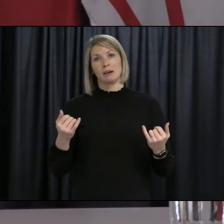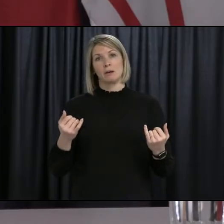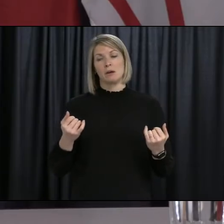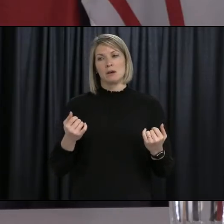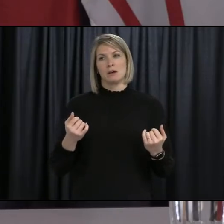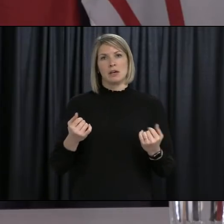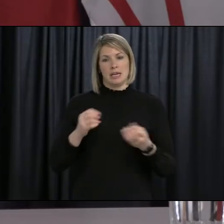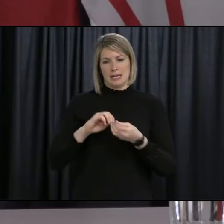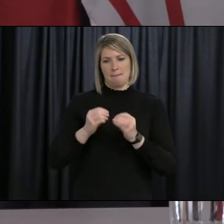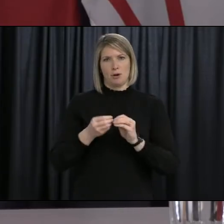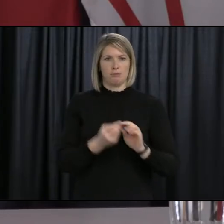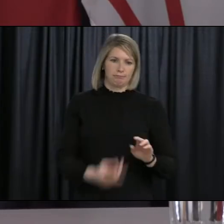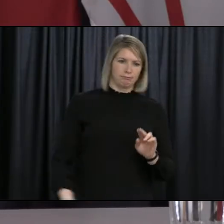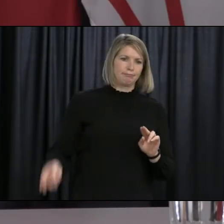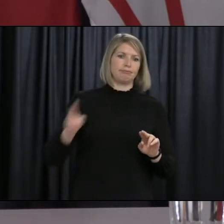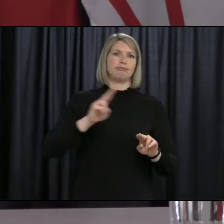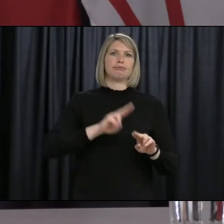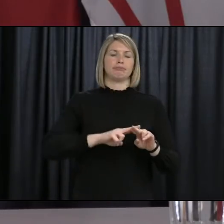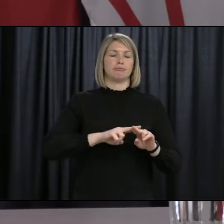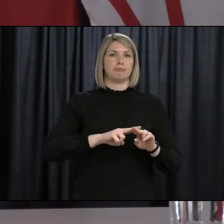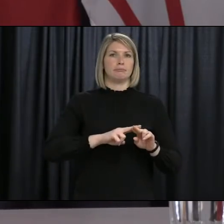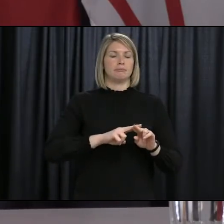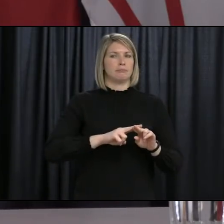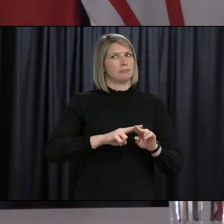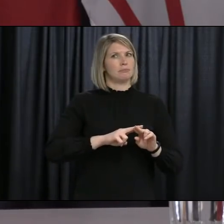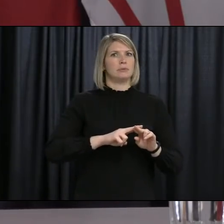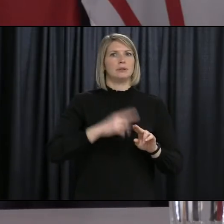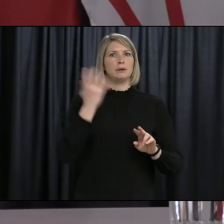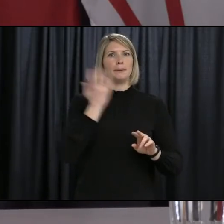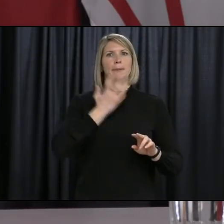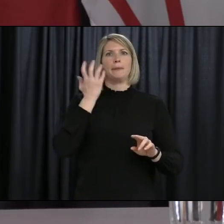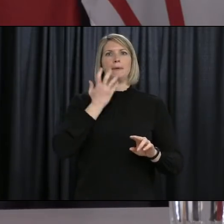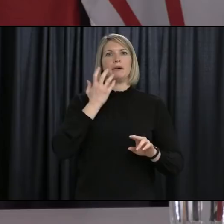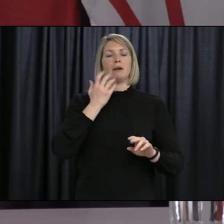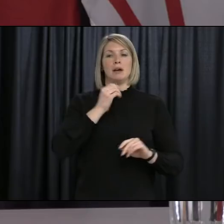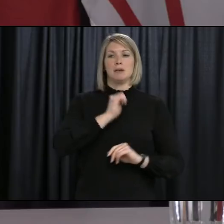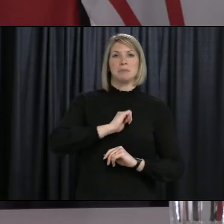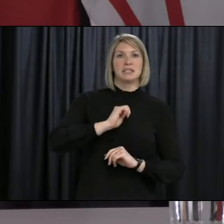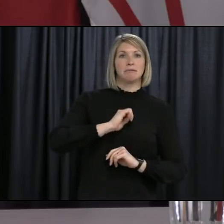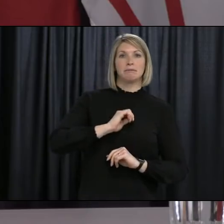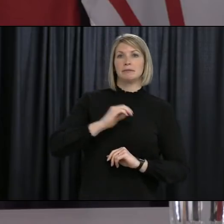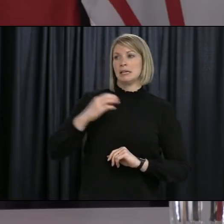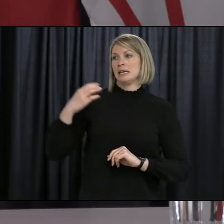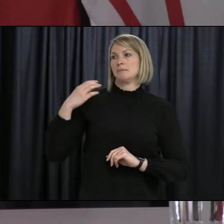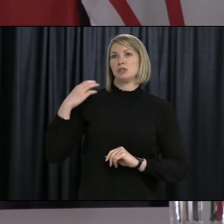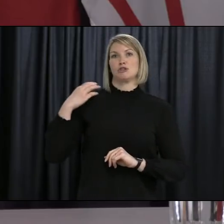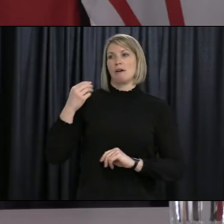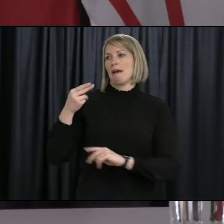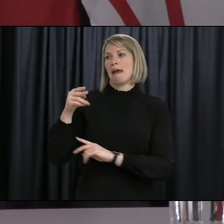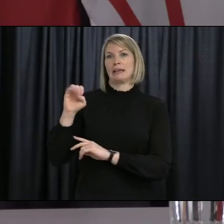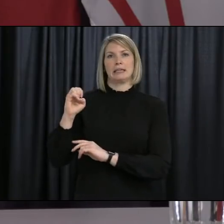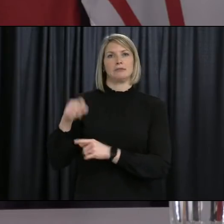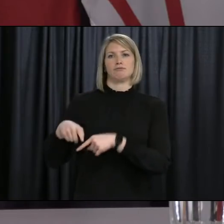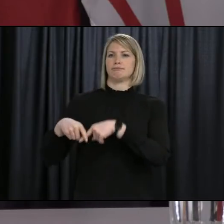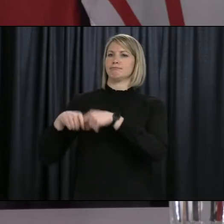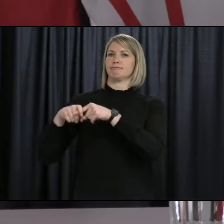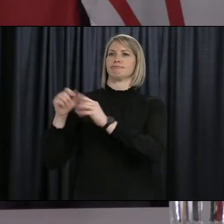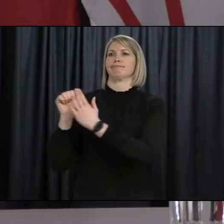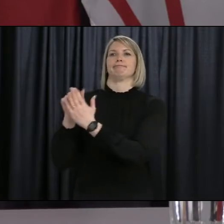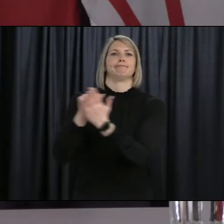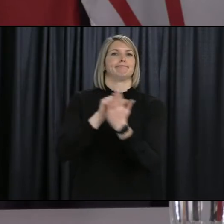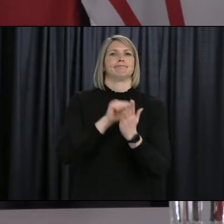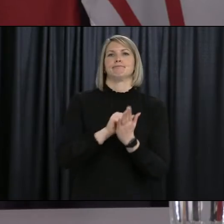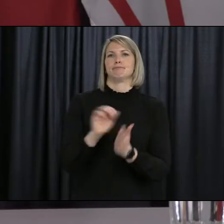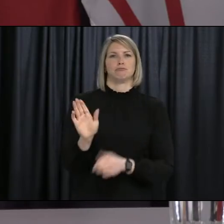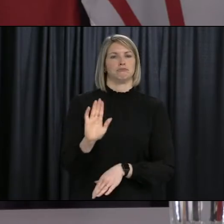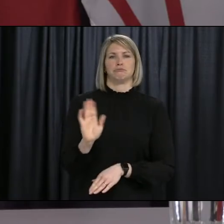take serious. And I think the fact that myself and Minister Haggie have stopped campaigning and have